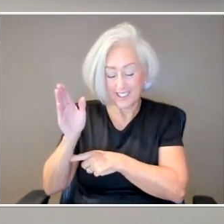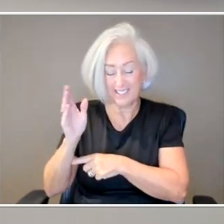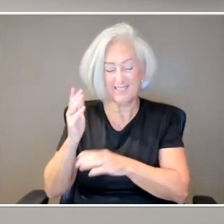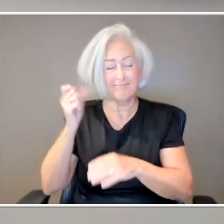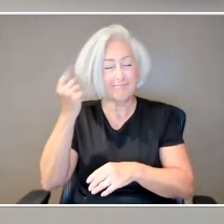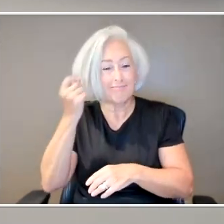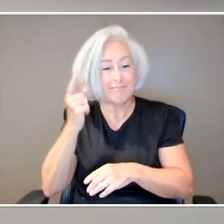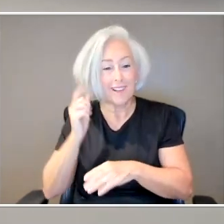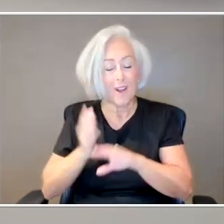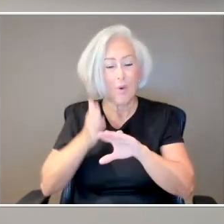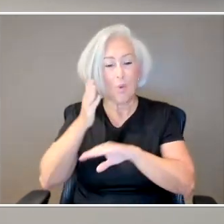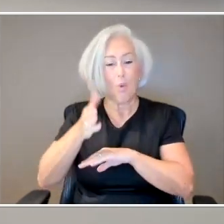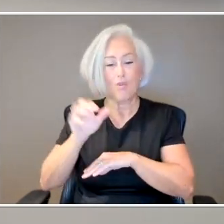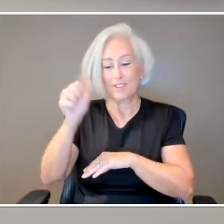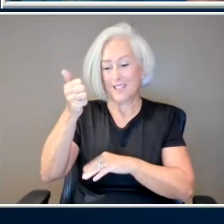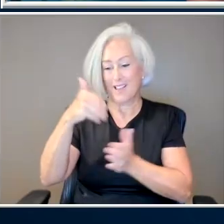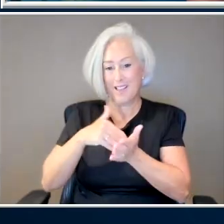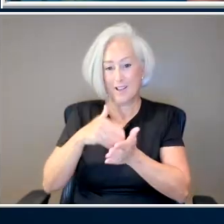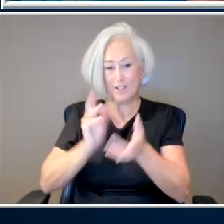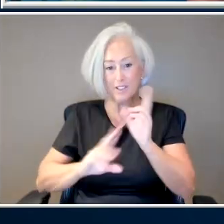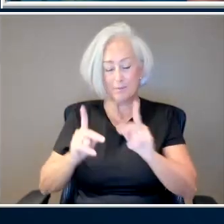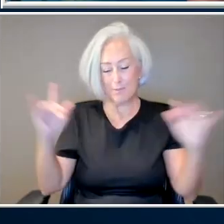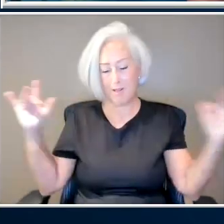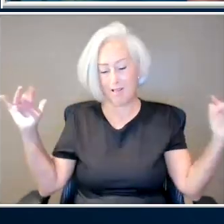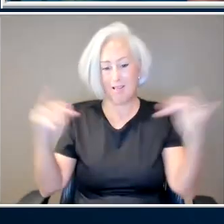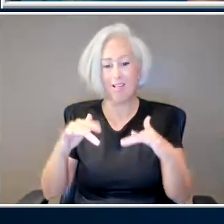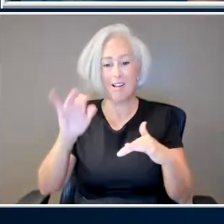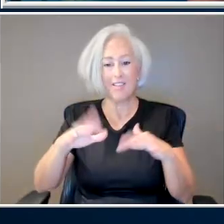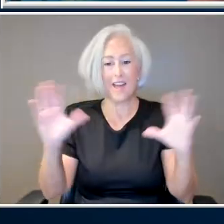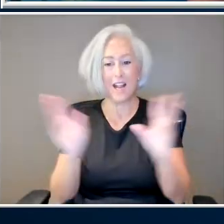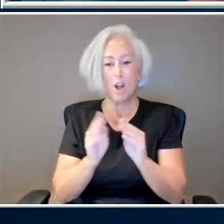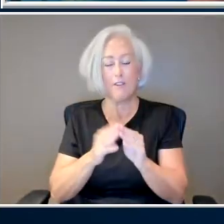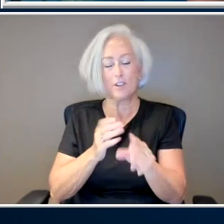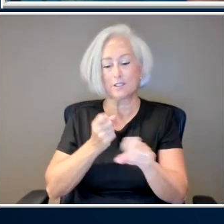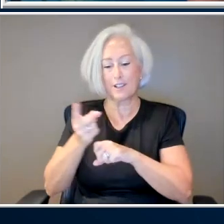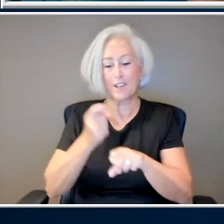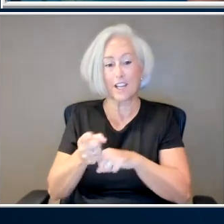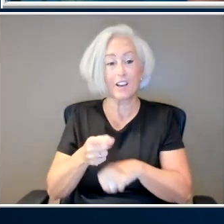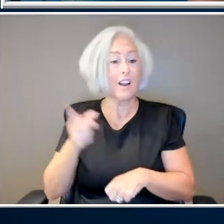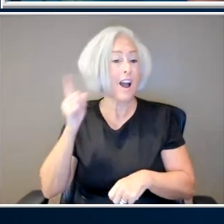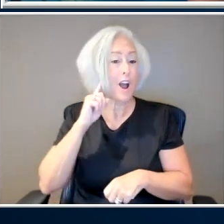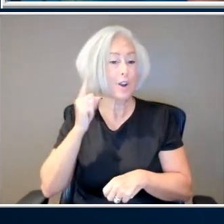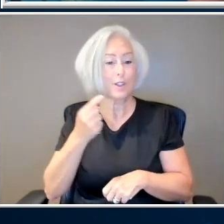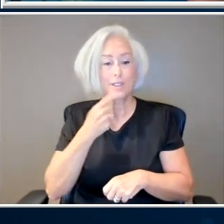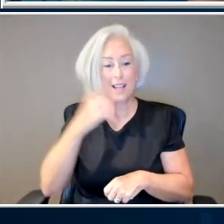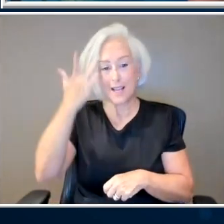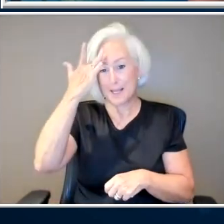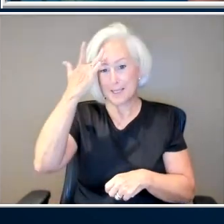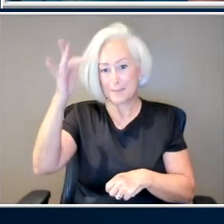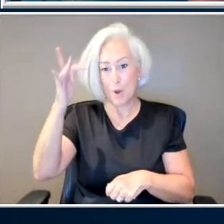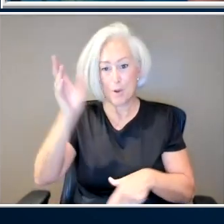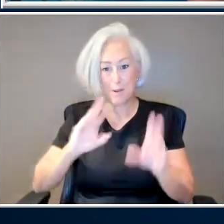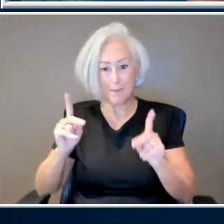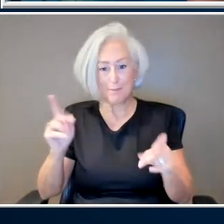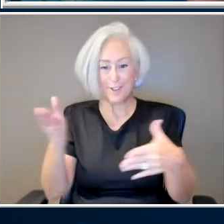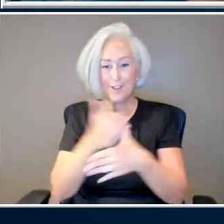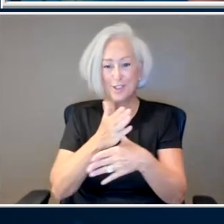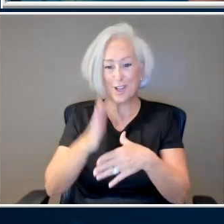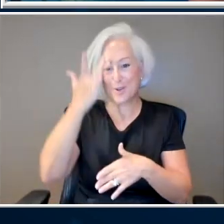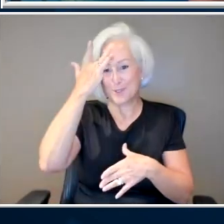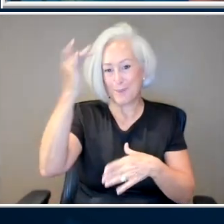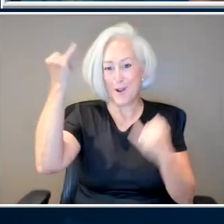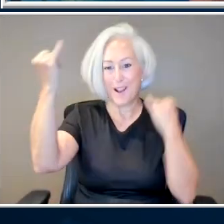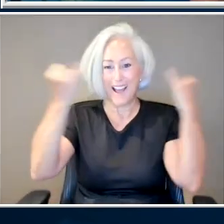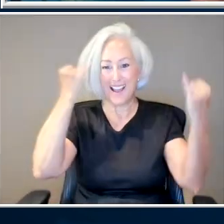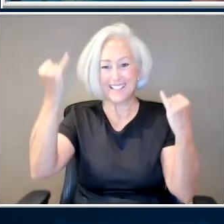ASTRO conference every year. Dr. Chen, I hear you saying that smart people are just sharing a lot of smart ideas. I guess that's